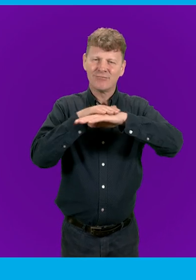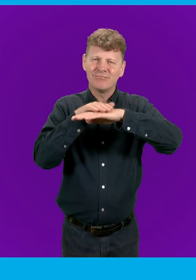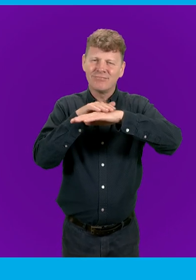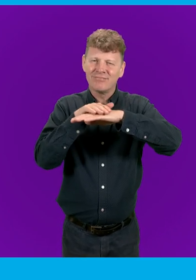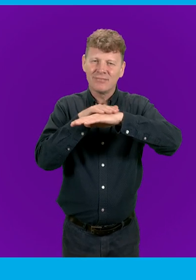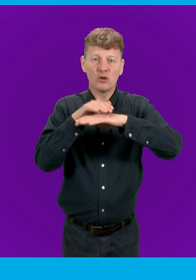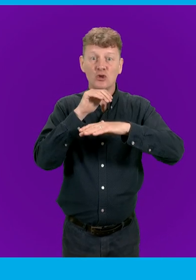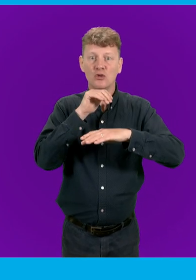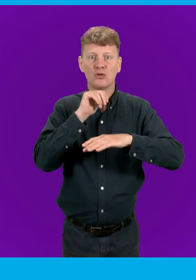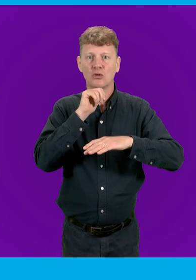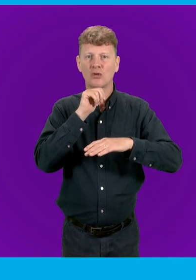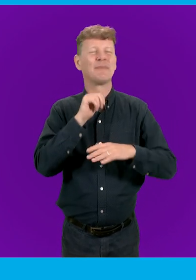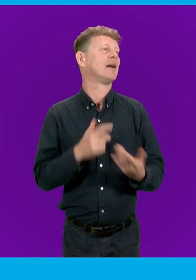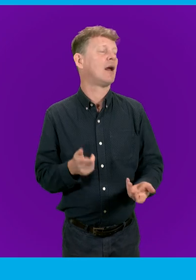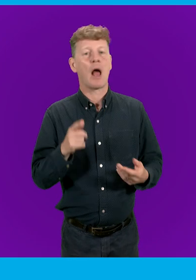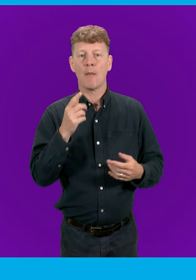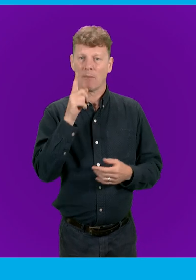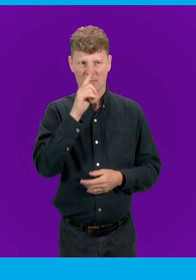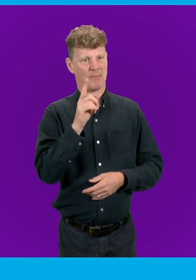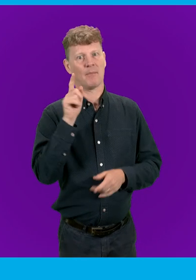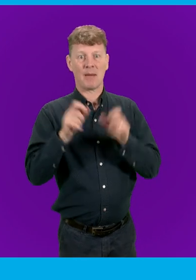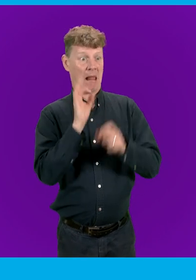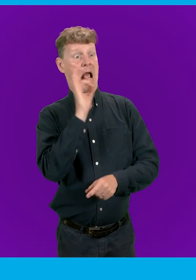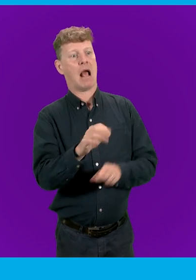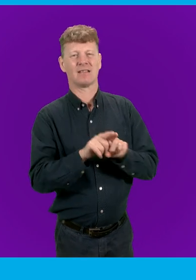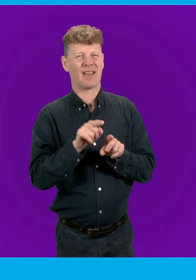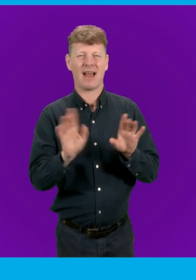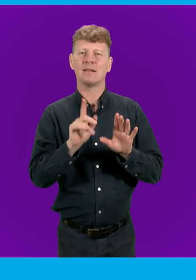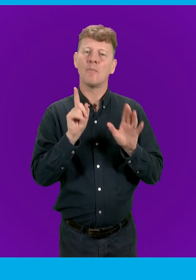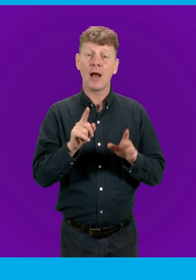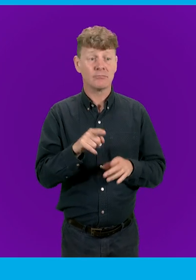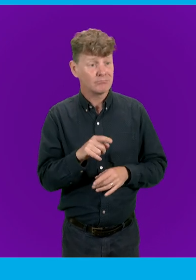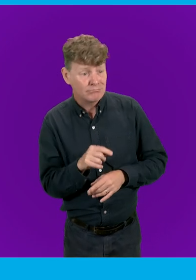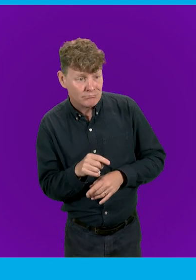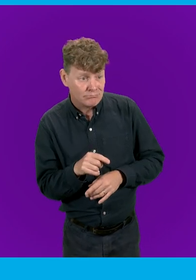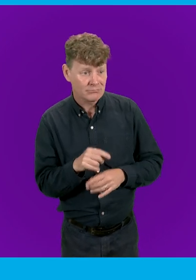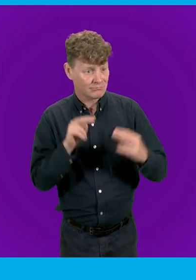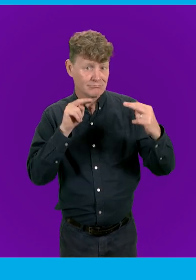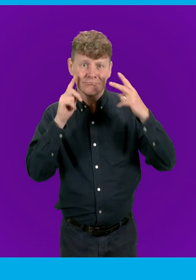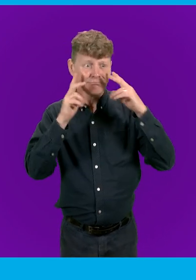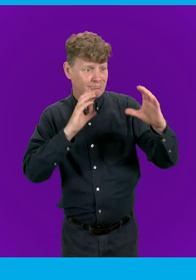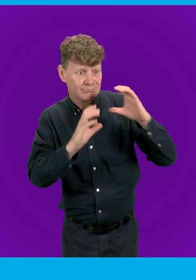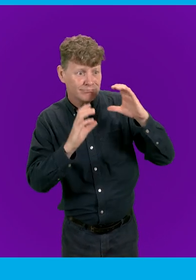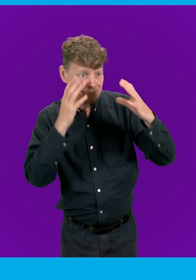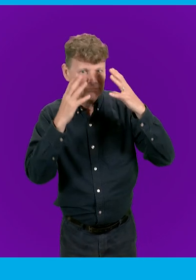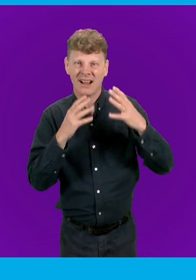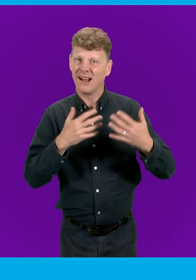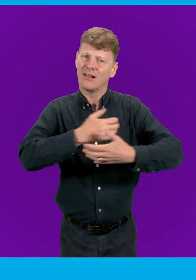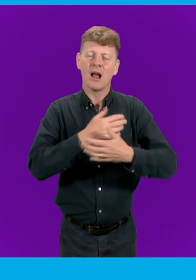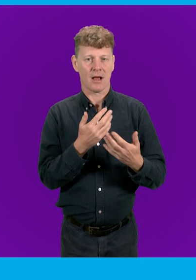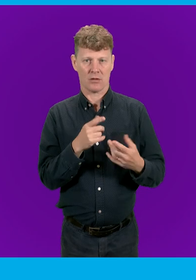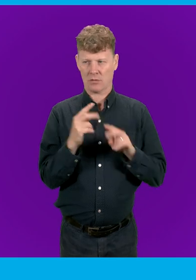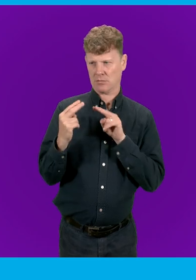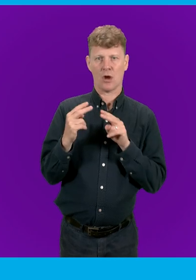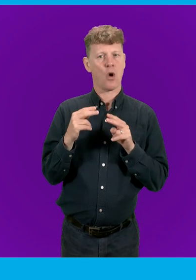as asking it, but you know there is certain things. But I think that just shows you